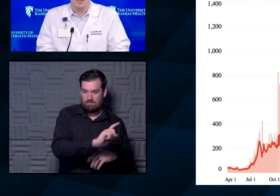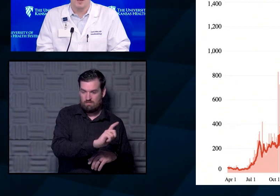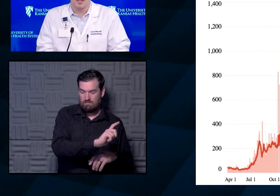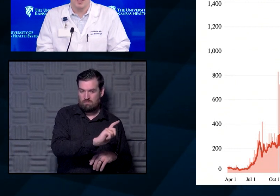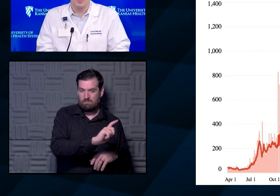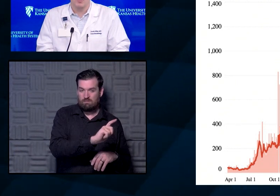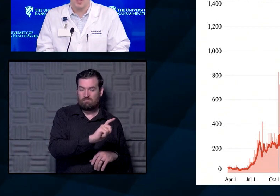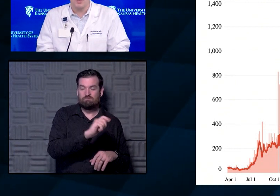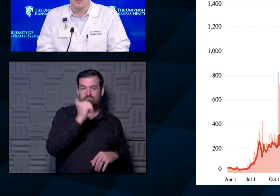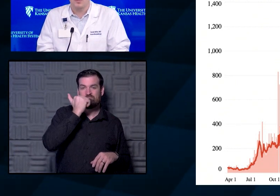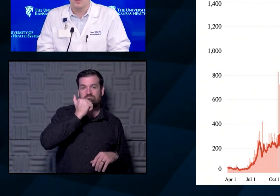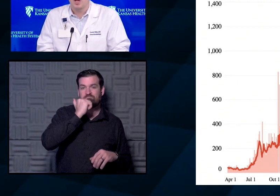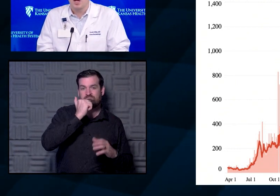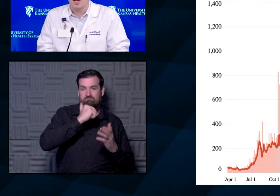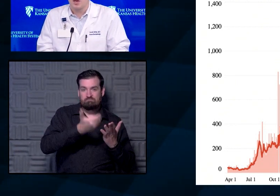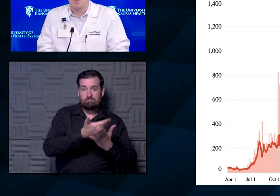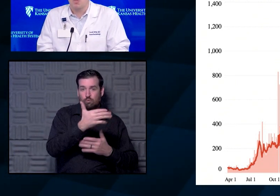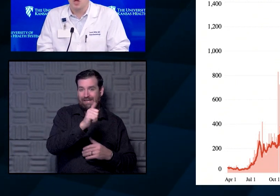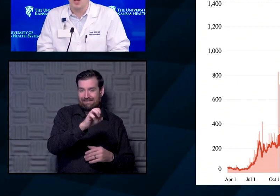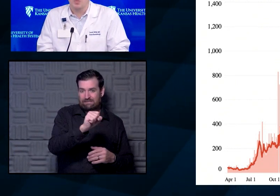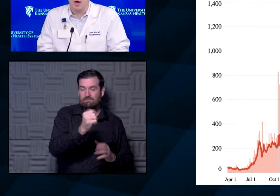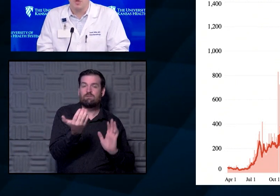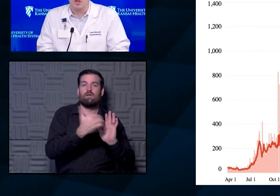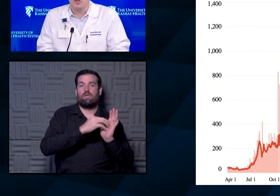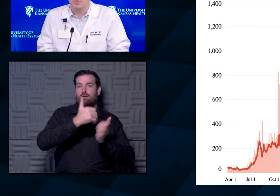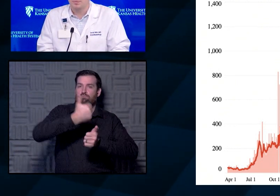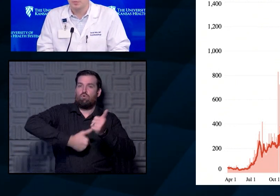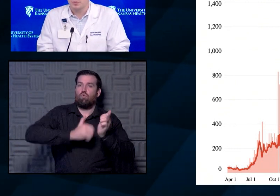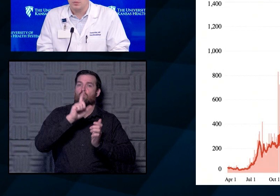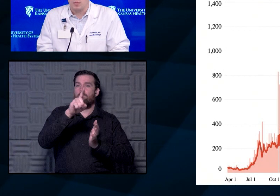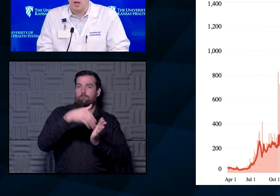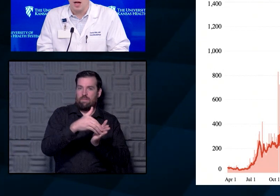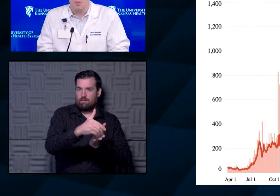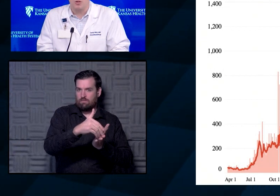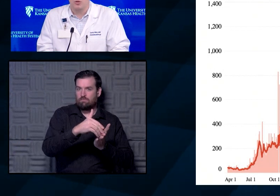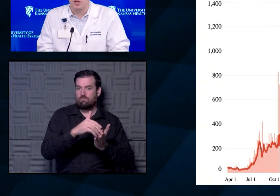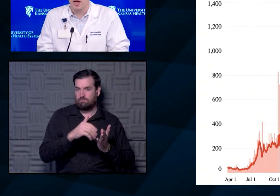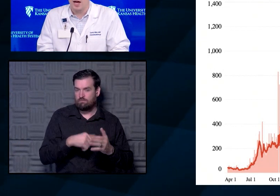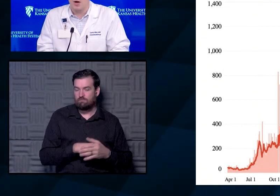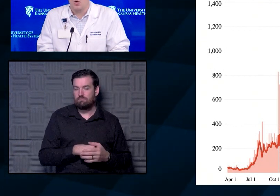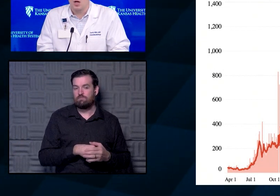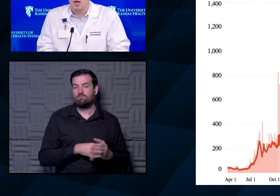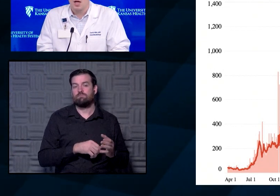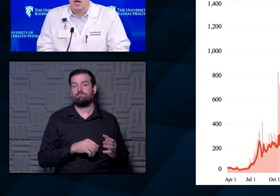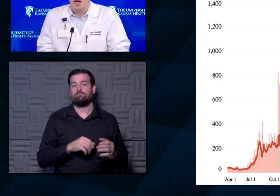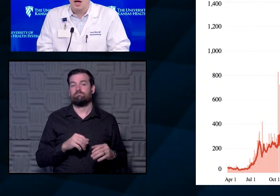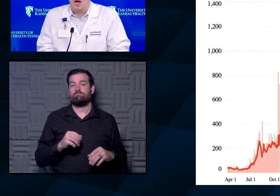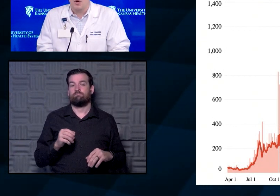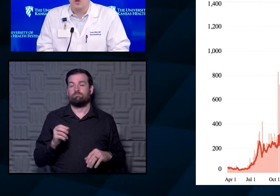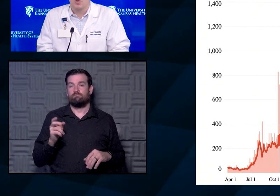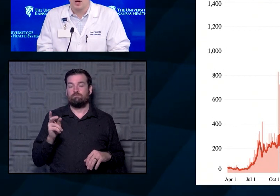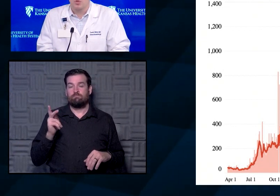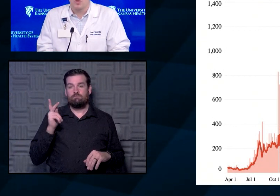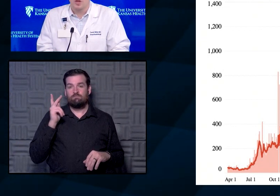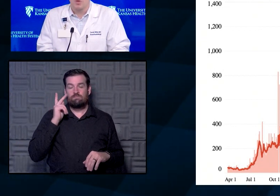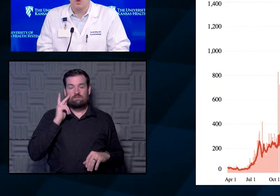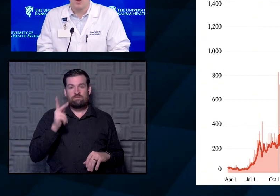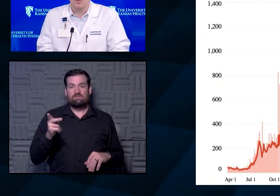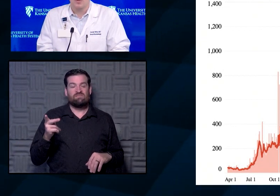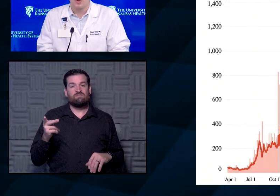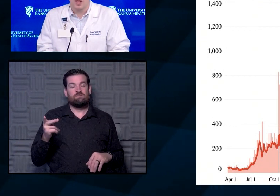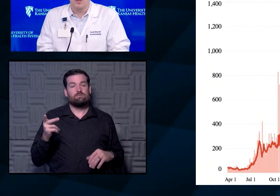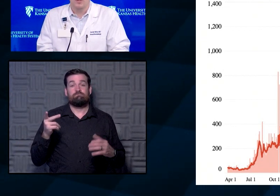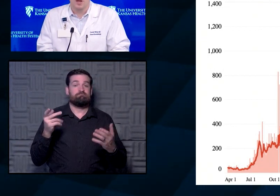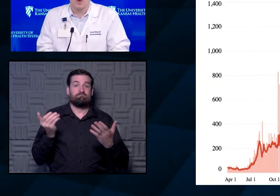side being the daily new cases, again, per million population. But you see how incredible the